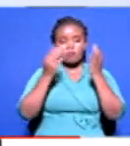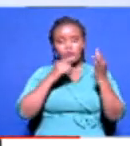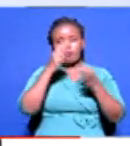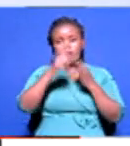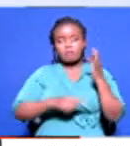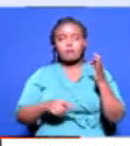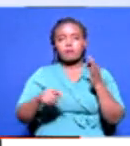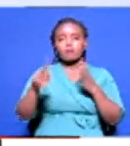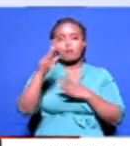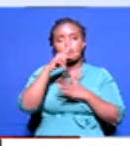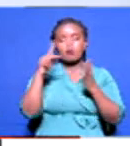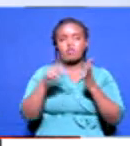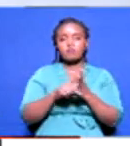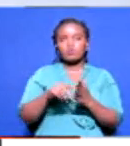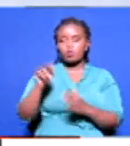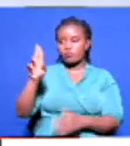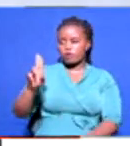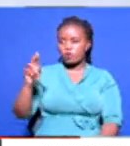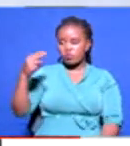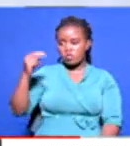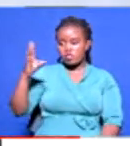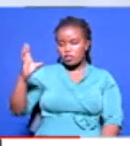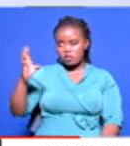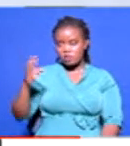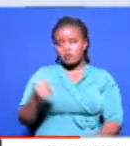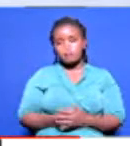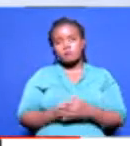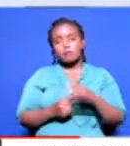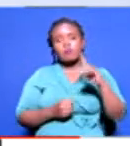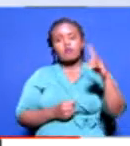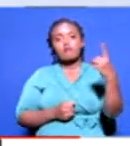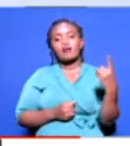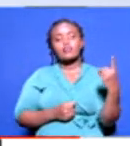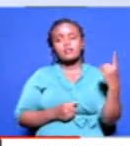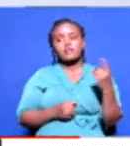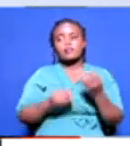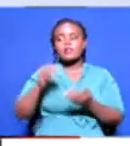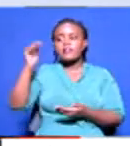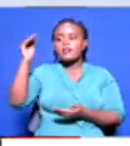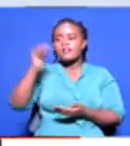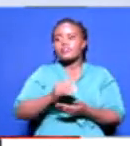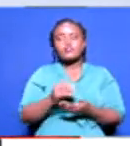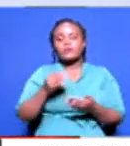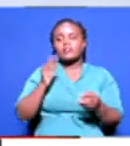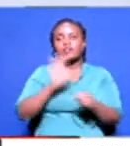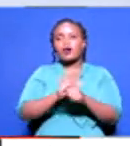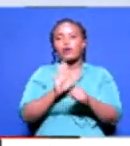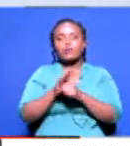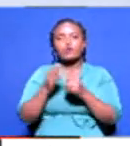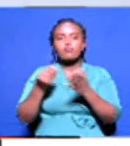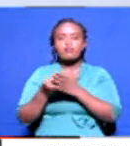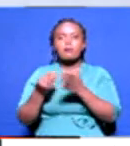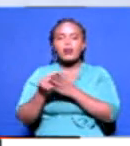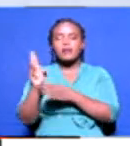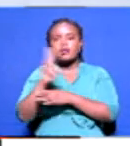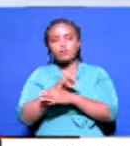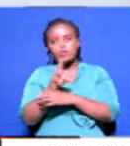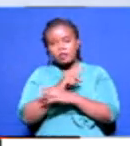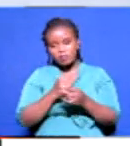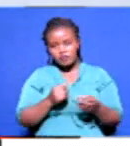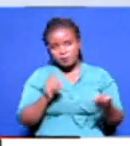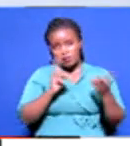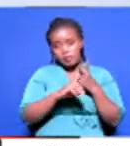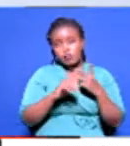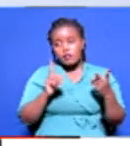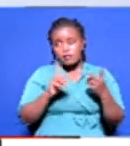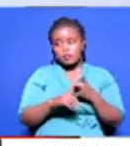USC. First, reduced out-of-pocket expenditure. Secondly, accumulation